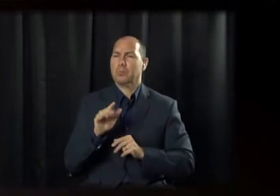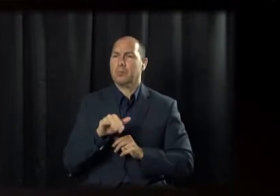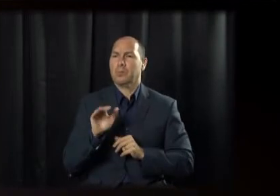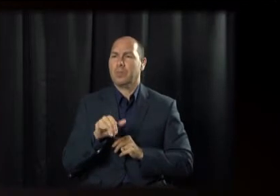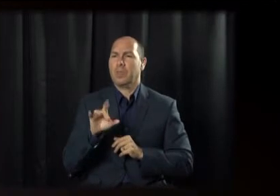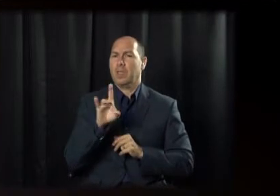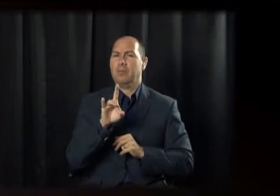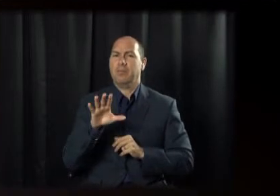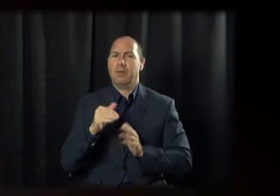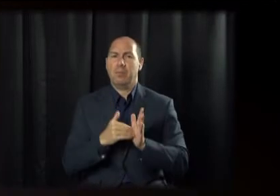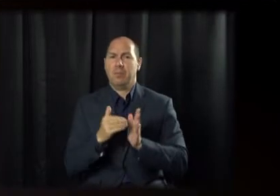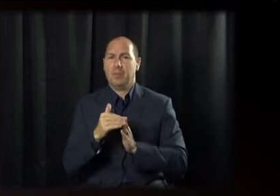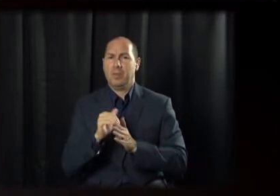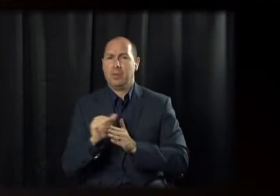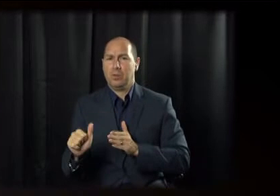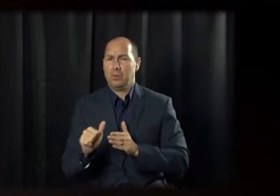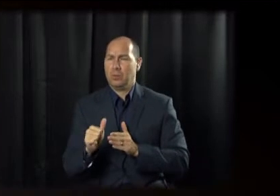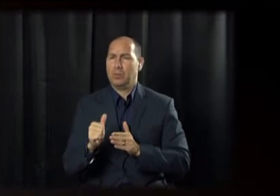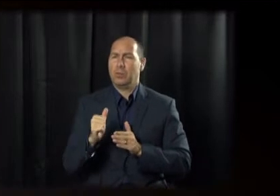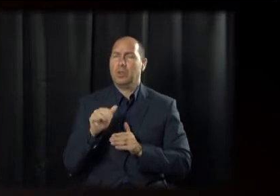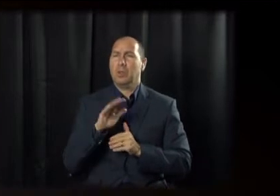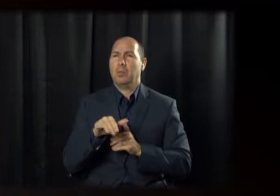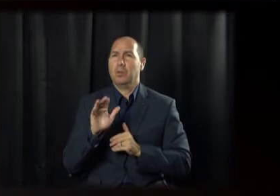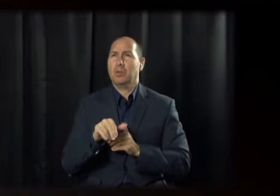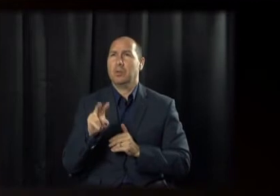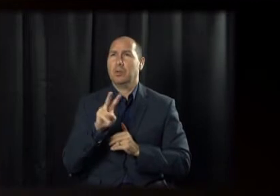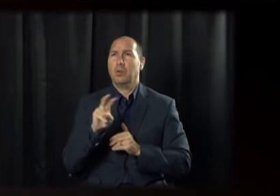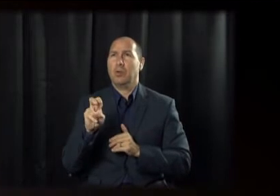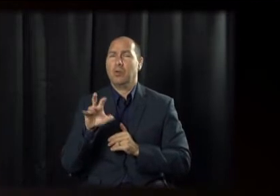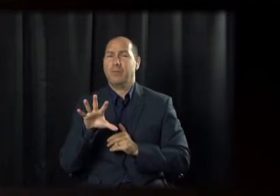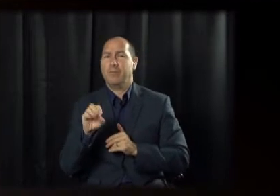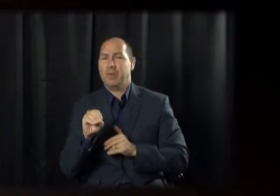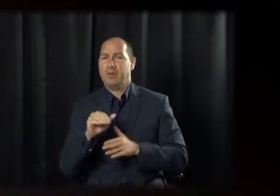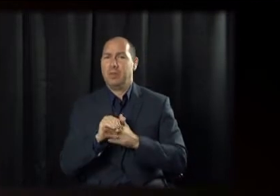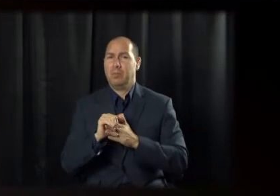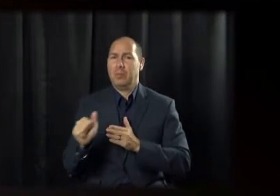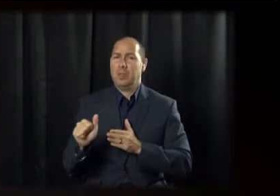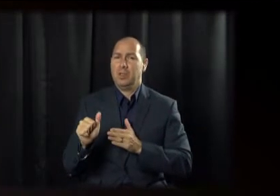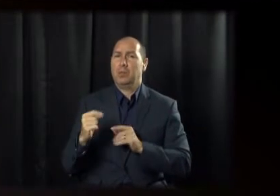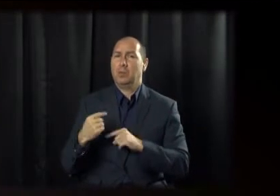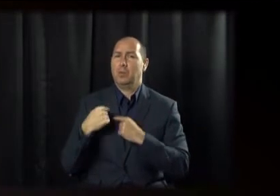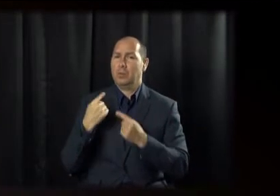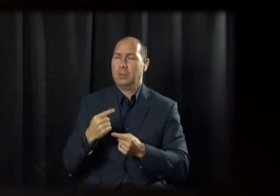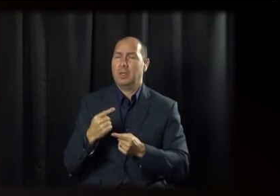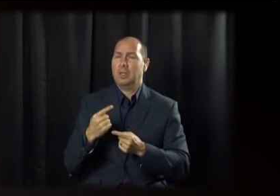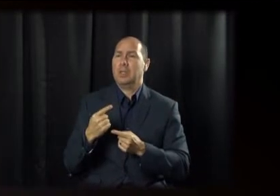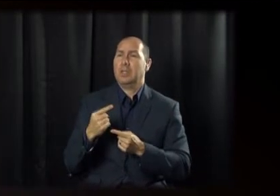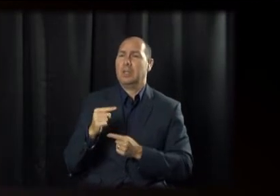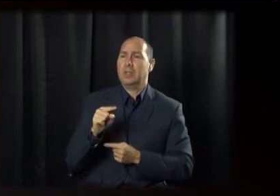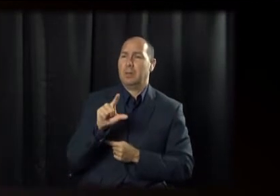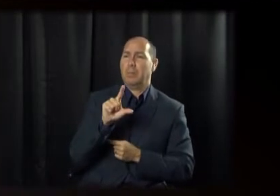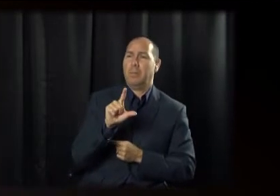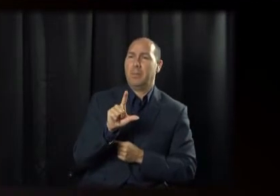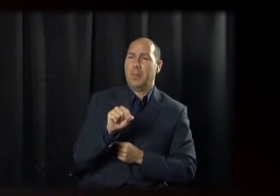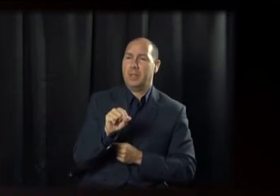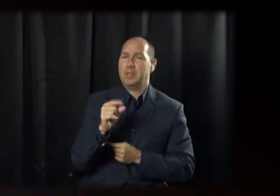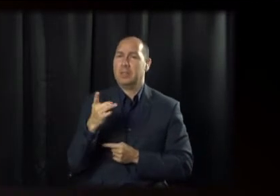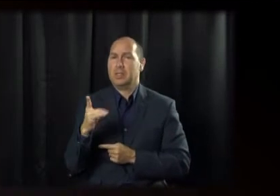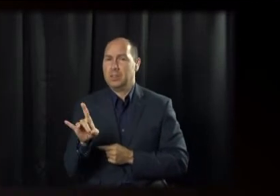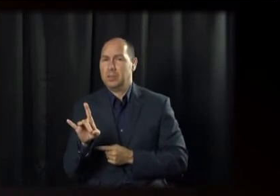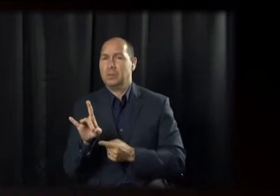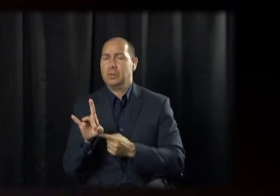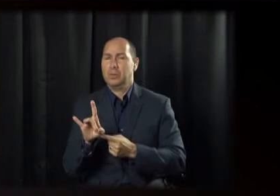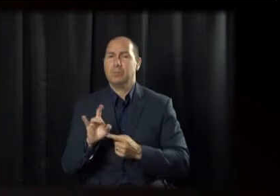fiscal year 21 and approximately $250 million since 2018. Similarly important,